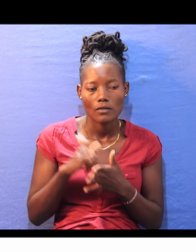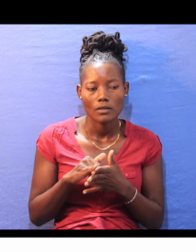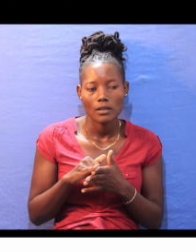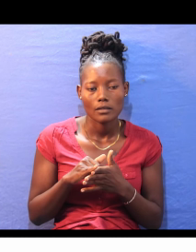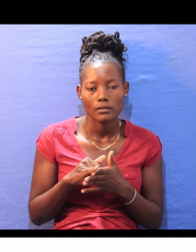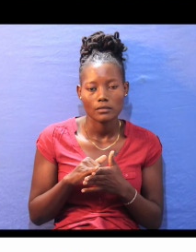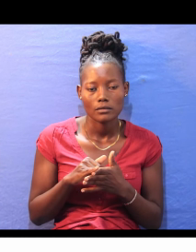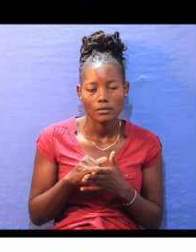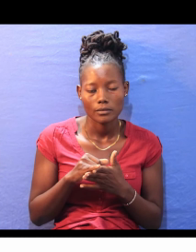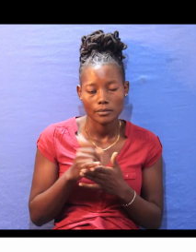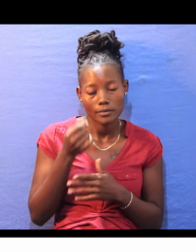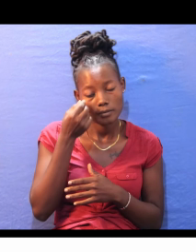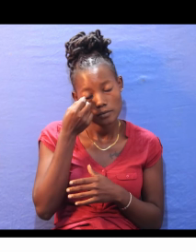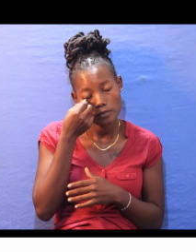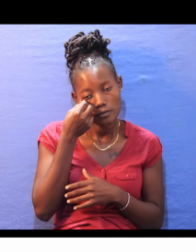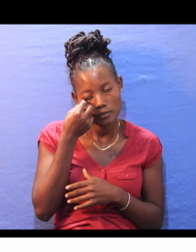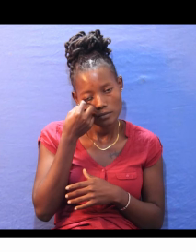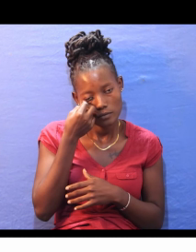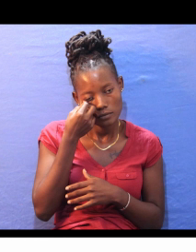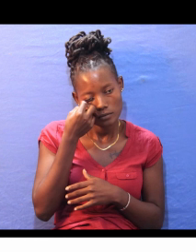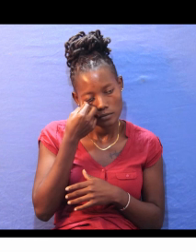and multiplanar progressions.